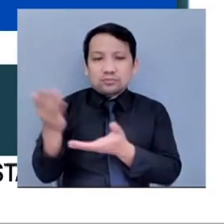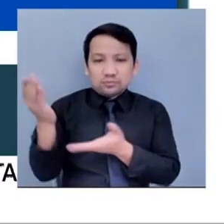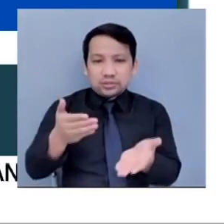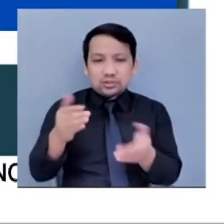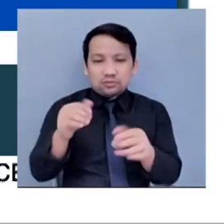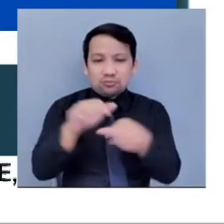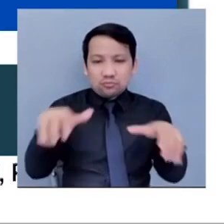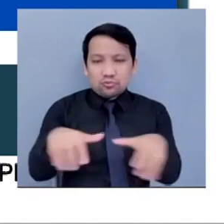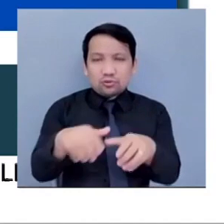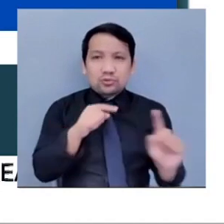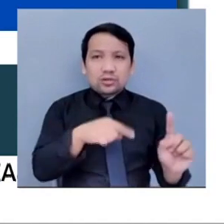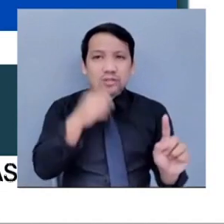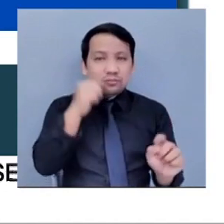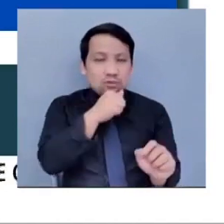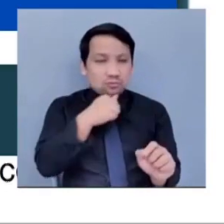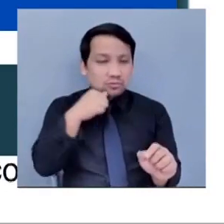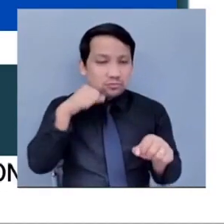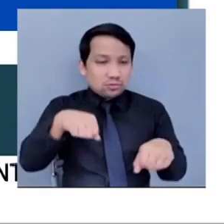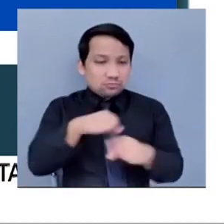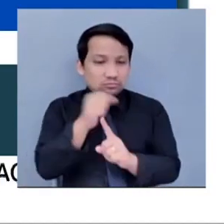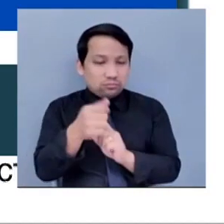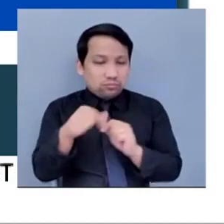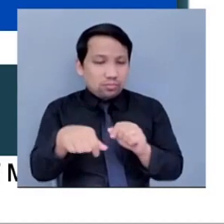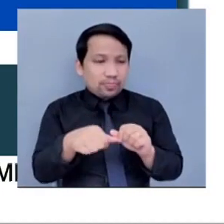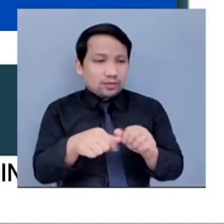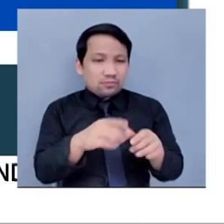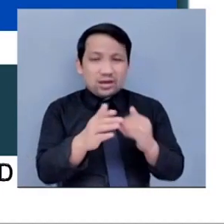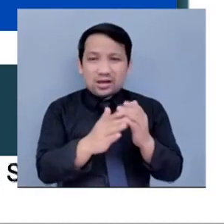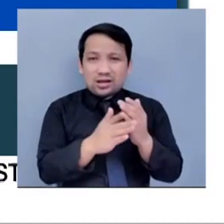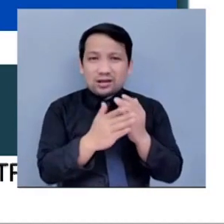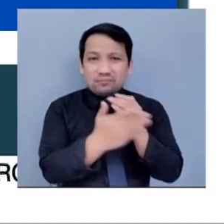they're situated in the countryside, in the rural areas,